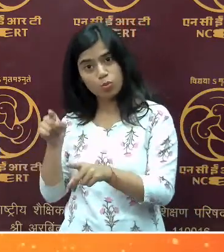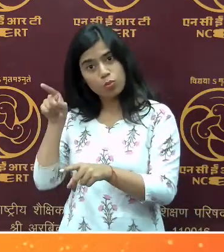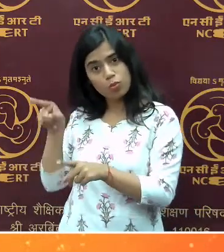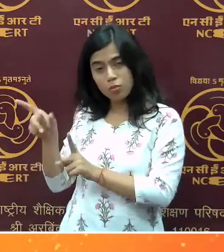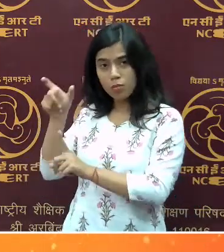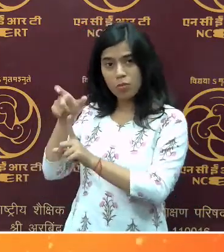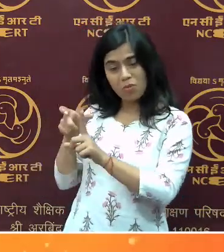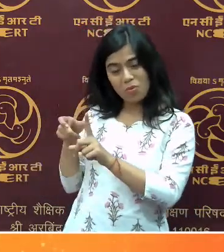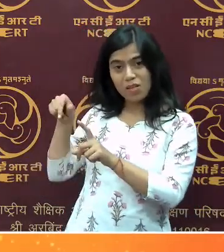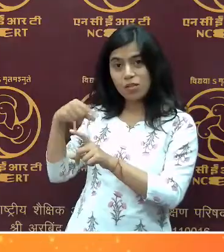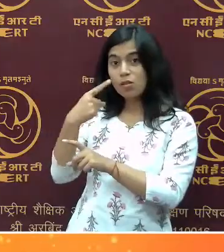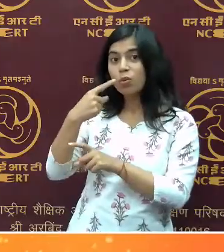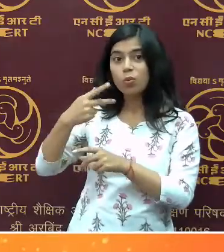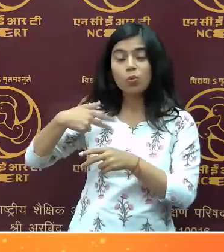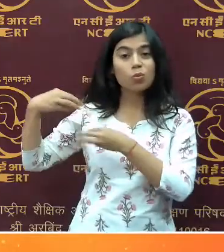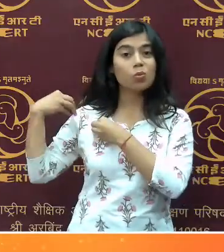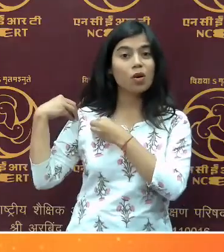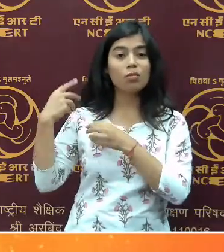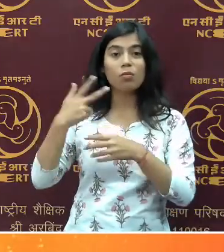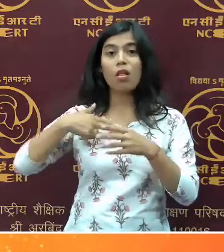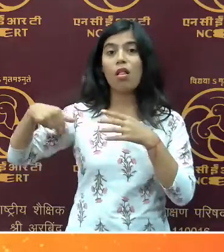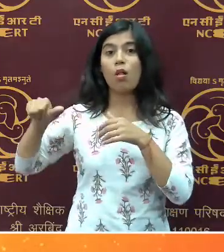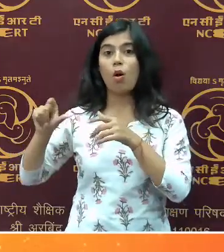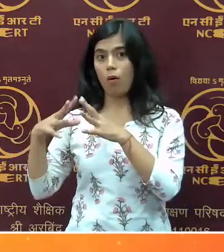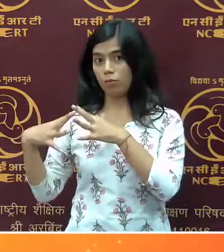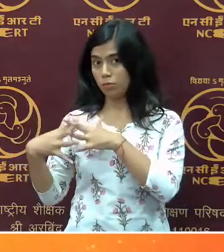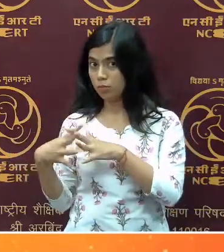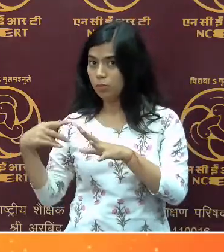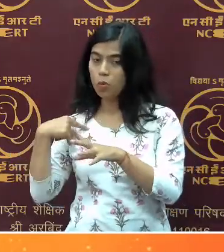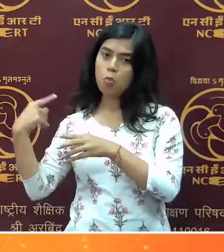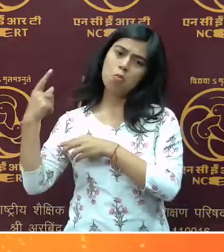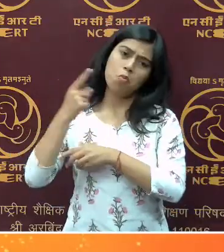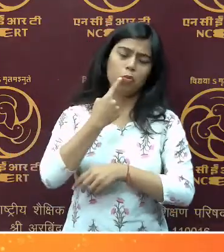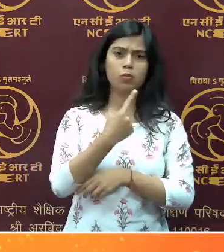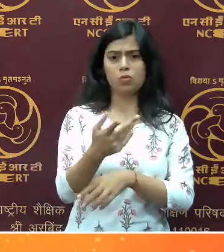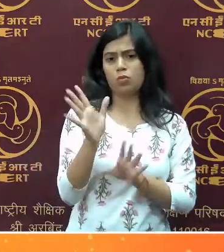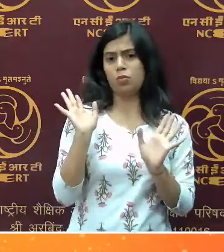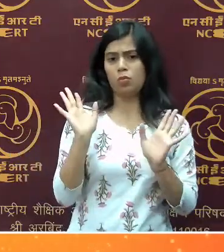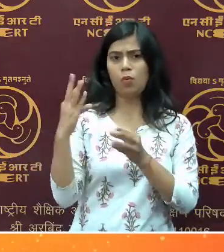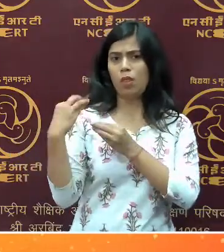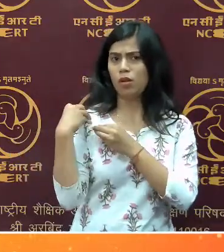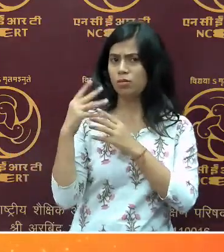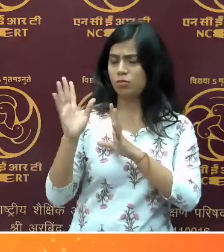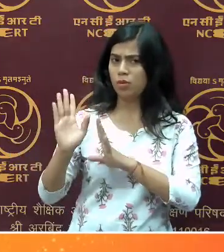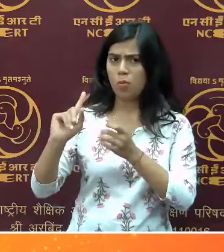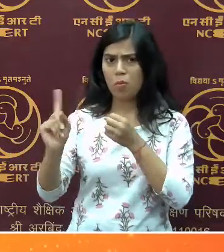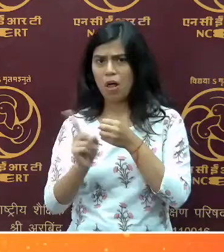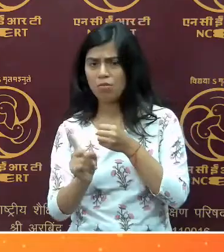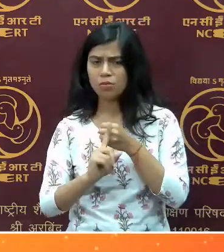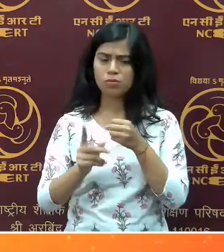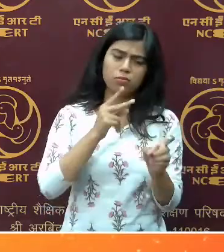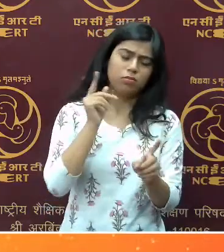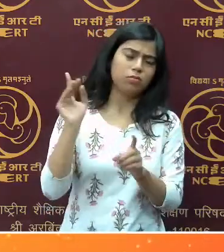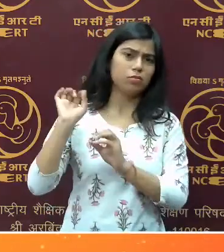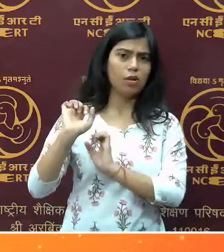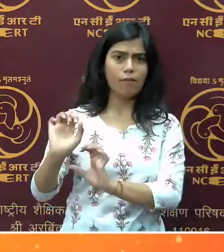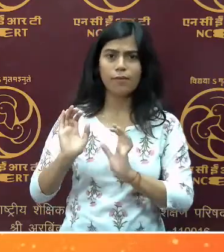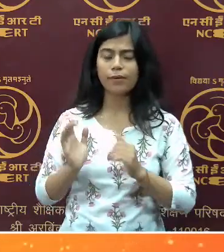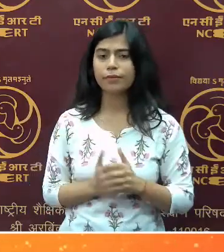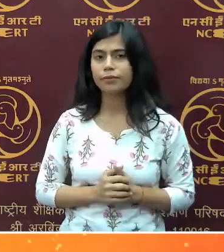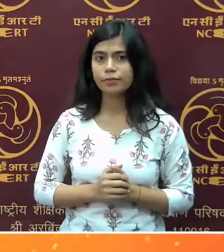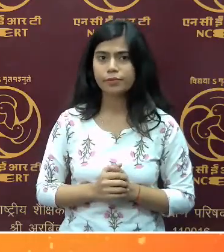Article 32, that provides effective constitutional remedies to the citizens in case of any violation